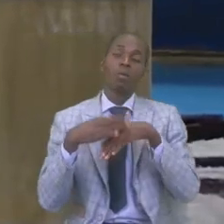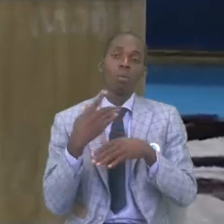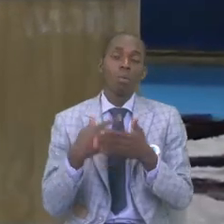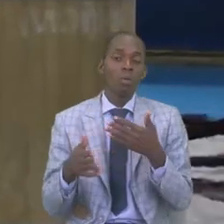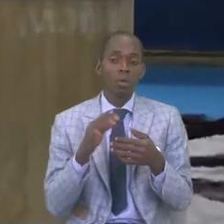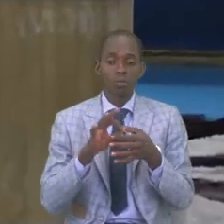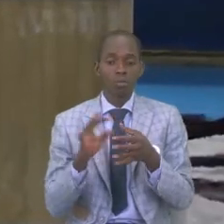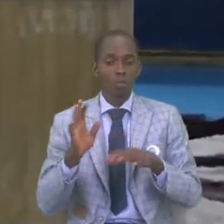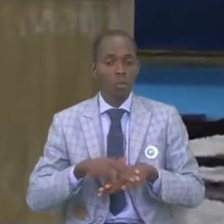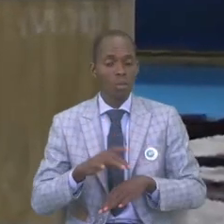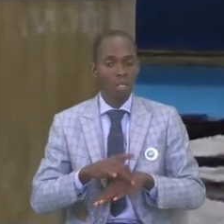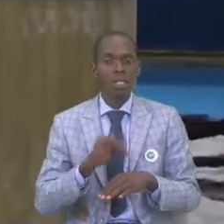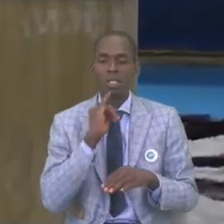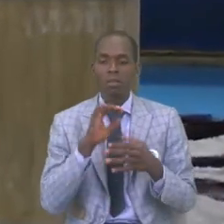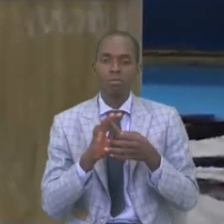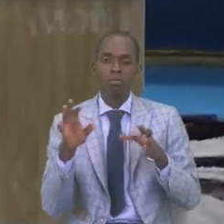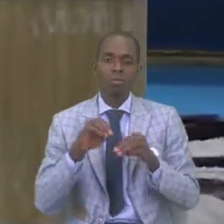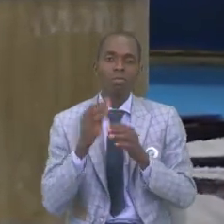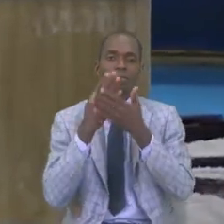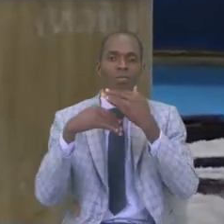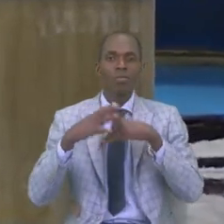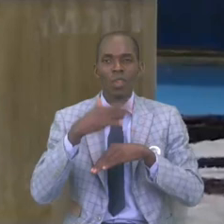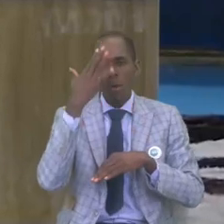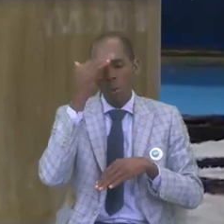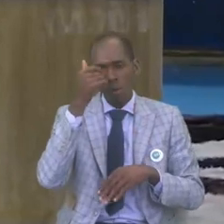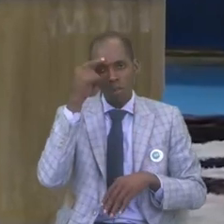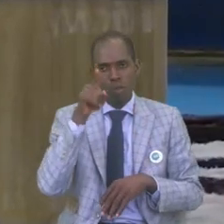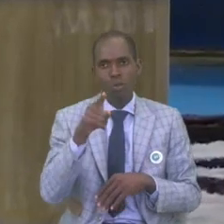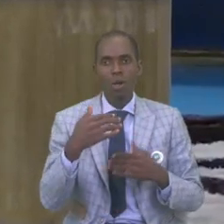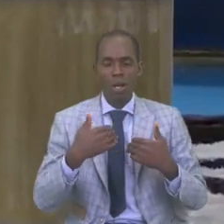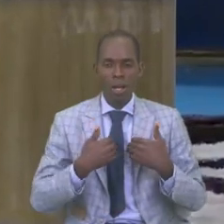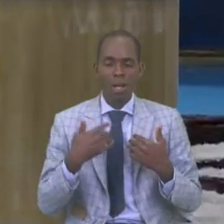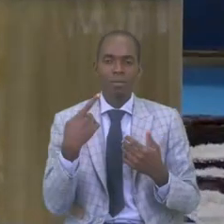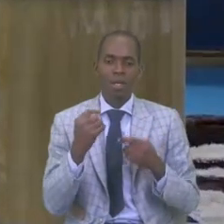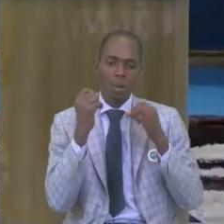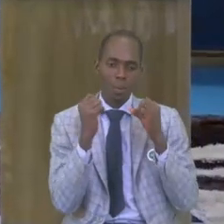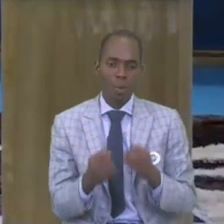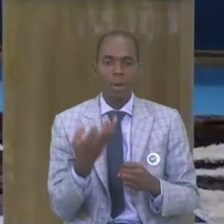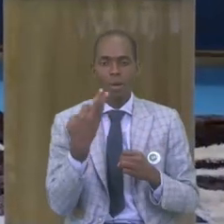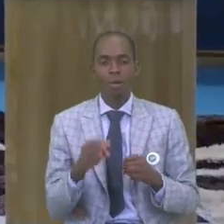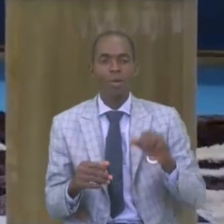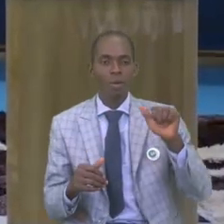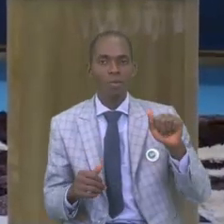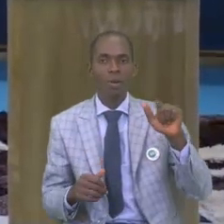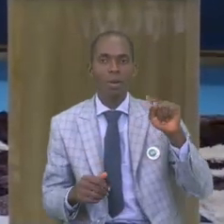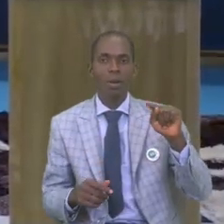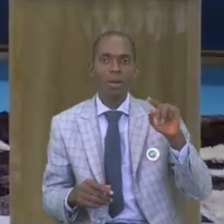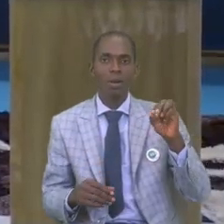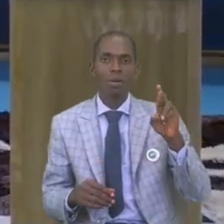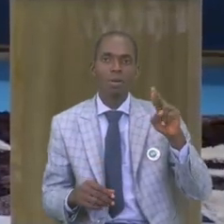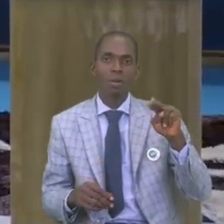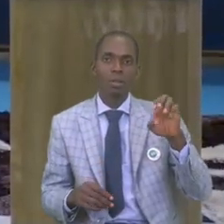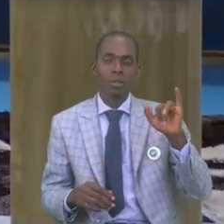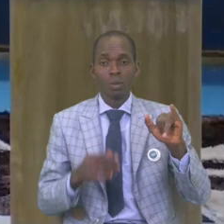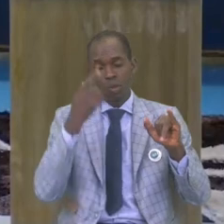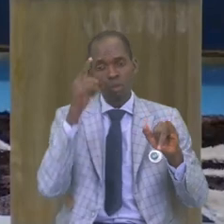in heaven, because you have the power of attorney. Because you are redeemed by the atonement of